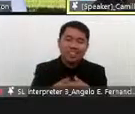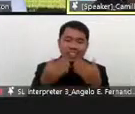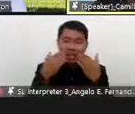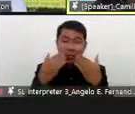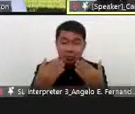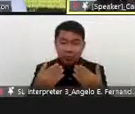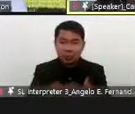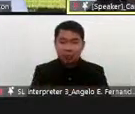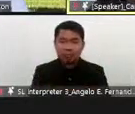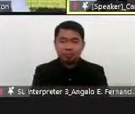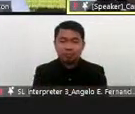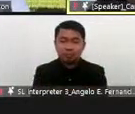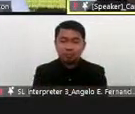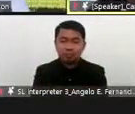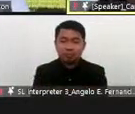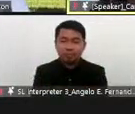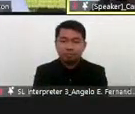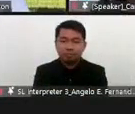everyone.